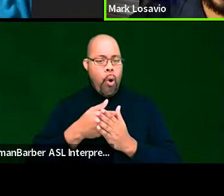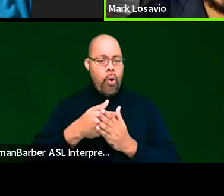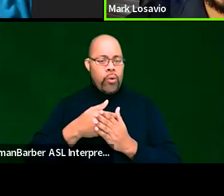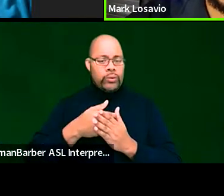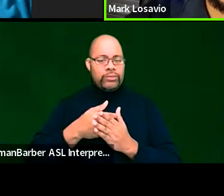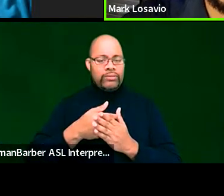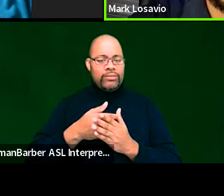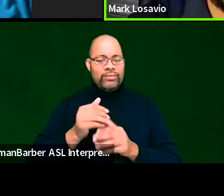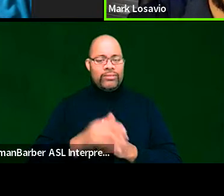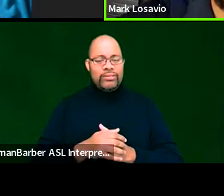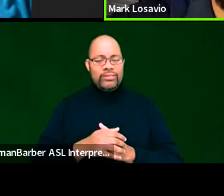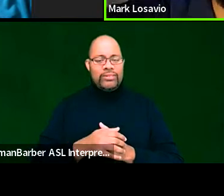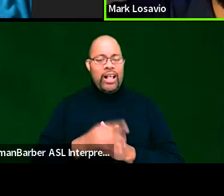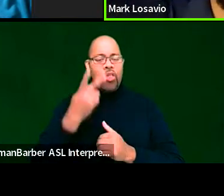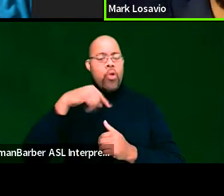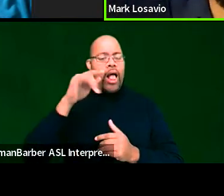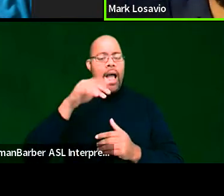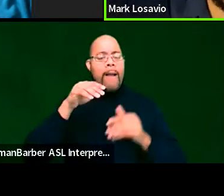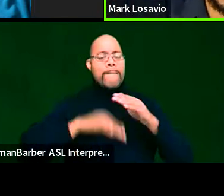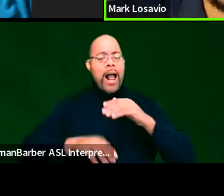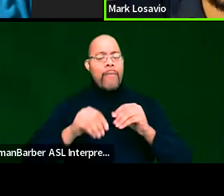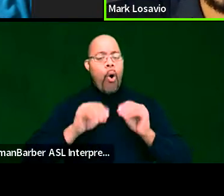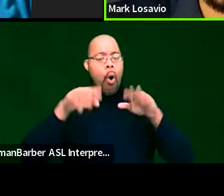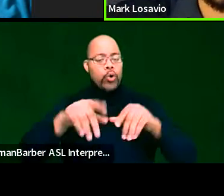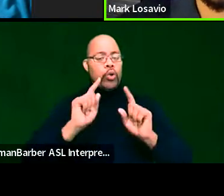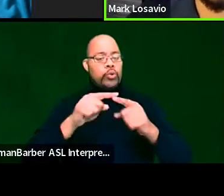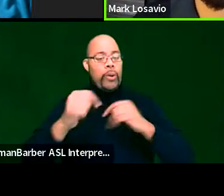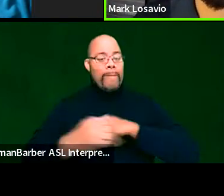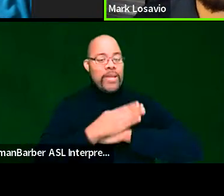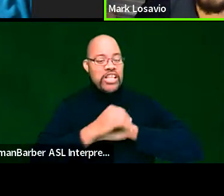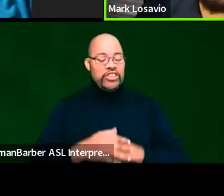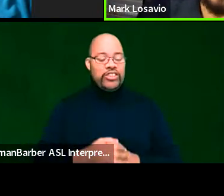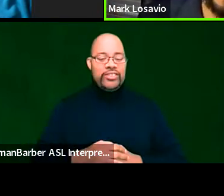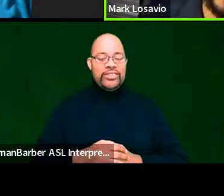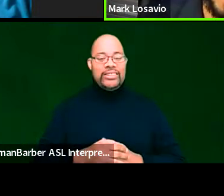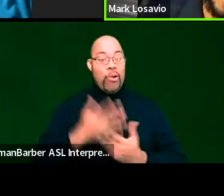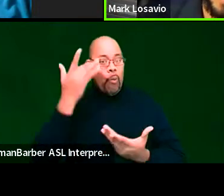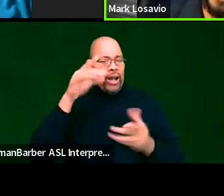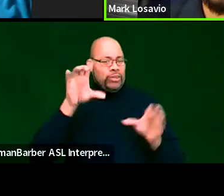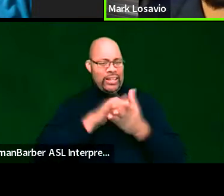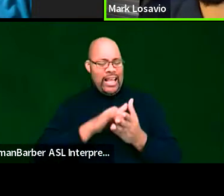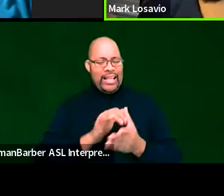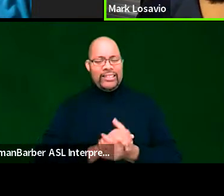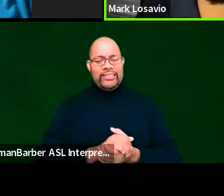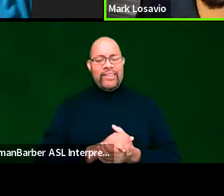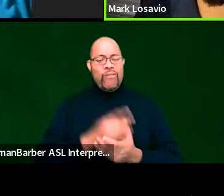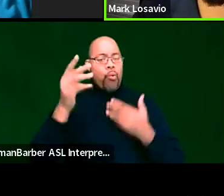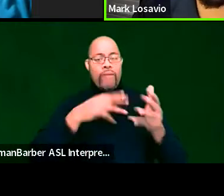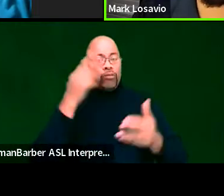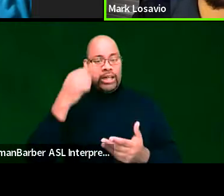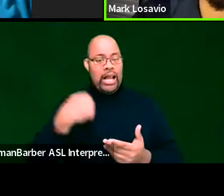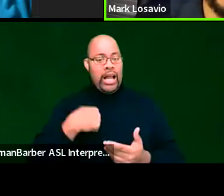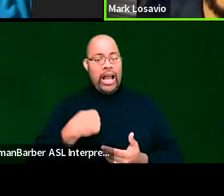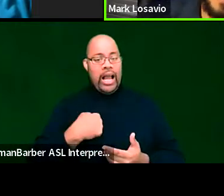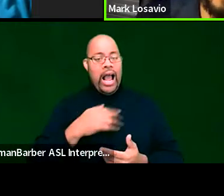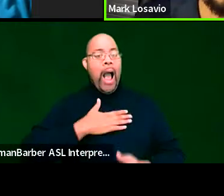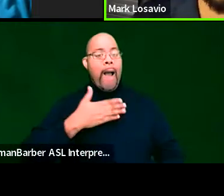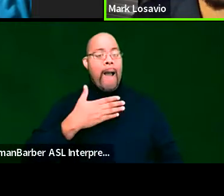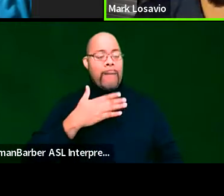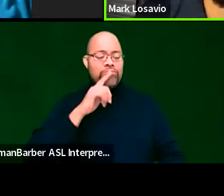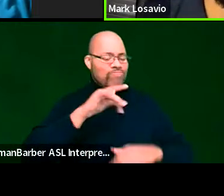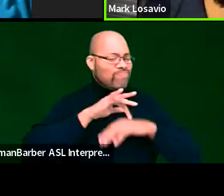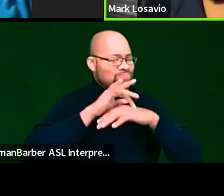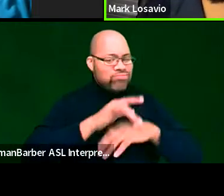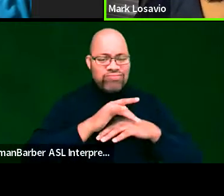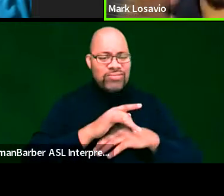be like the bottom of the ocean going to a beach. I don't know why she did that. And for whatever reason, I was obsessed